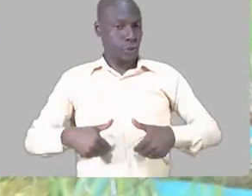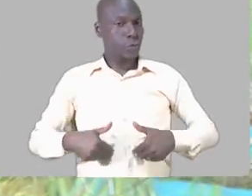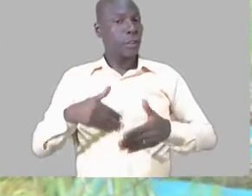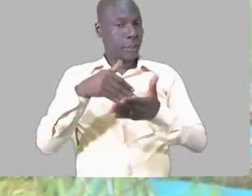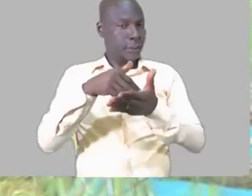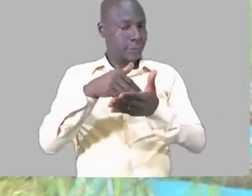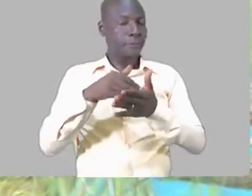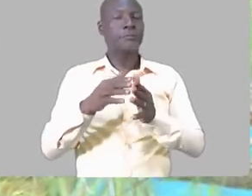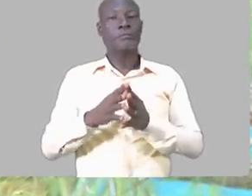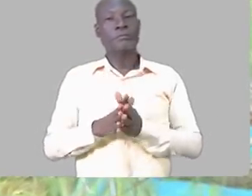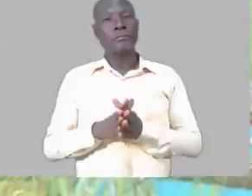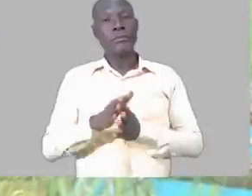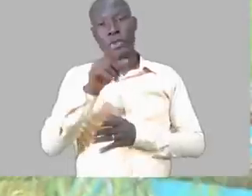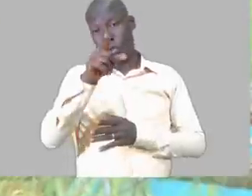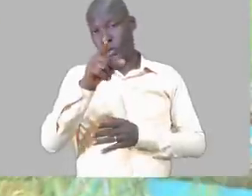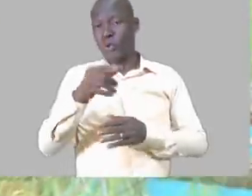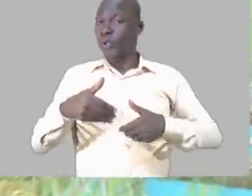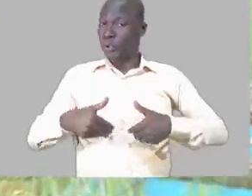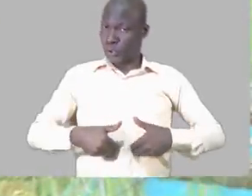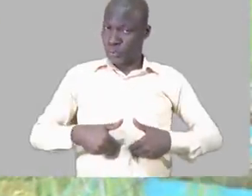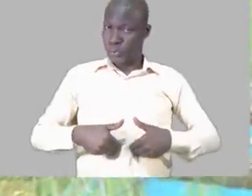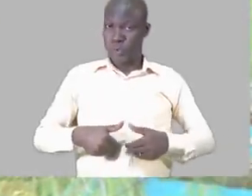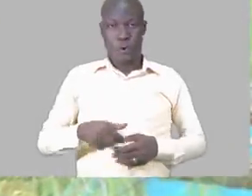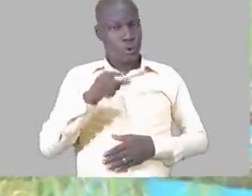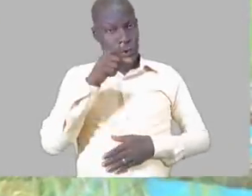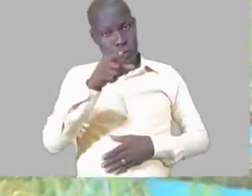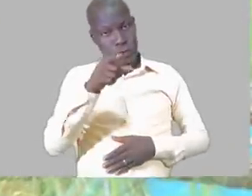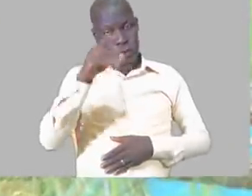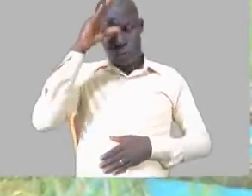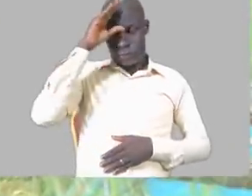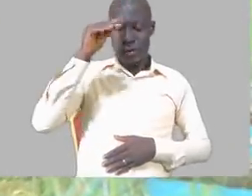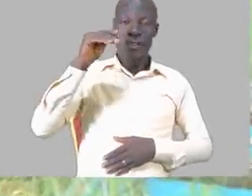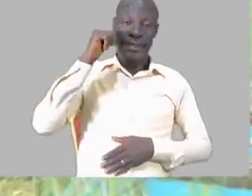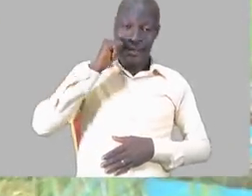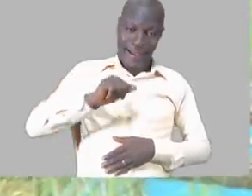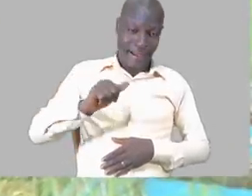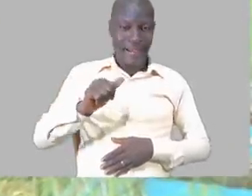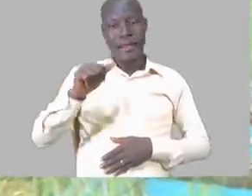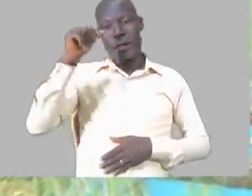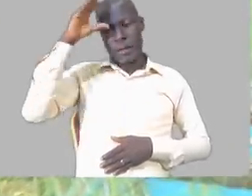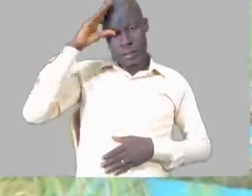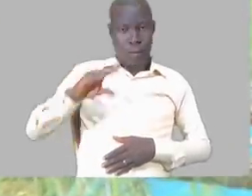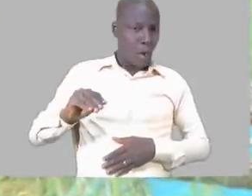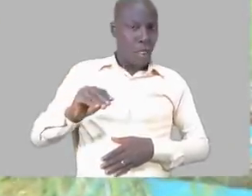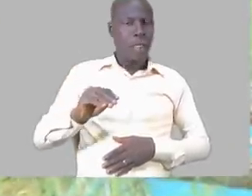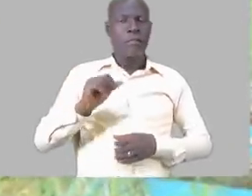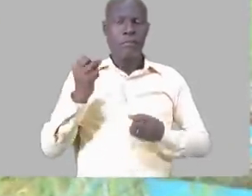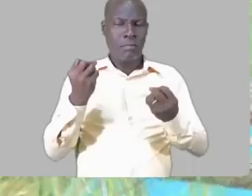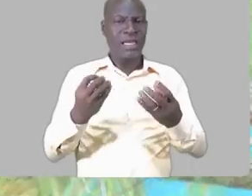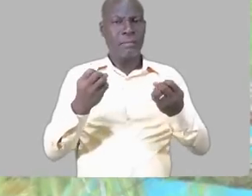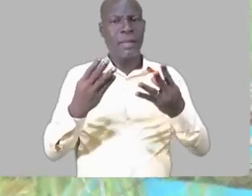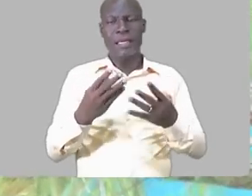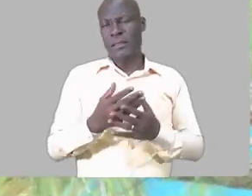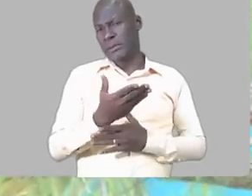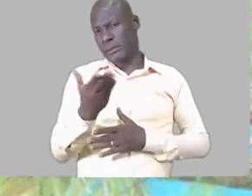no. Na uye abrantye anase uye ababa awa. Ya wanyama bebre wawa. Ichase wusha